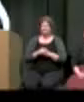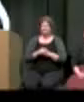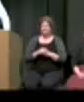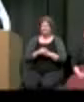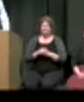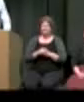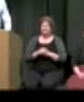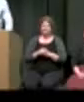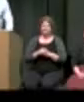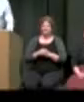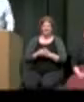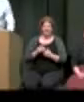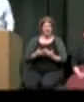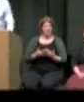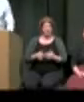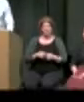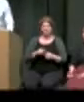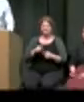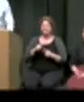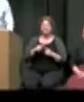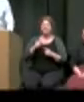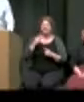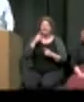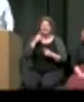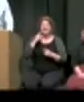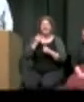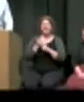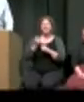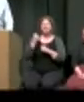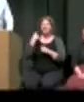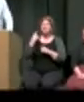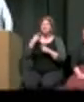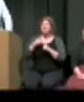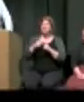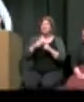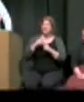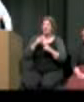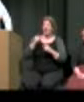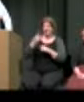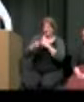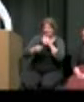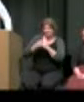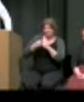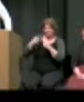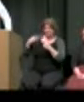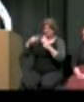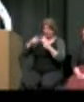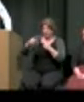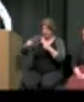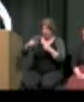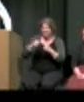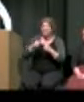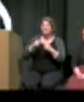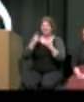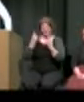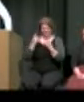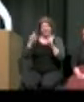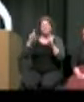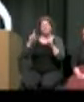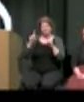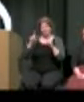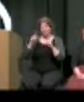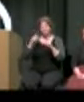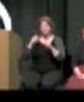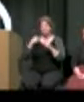All right, again, going through last year, what we accomplished, and then getting into this year. We were able to